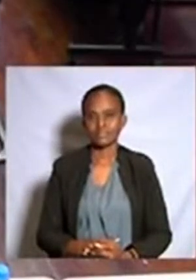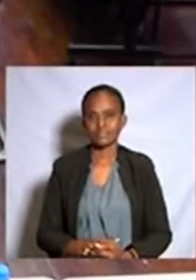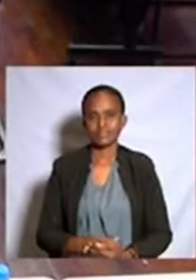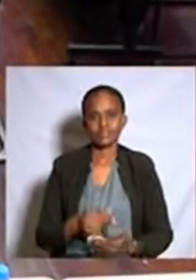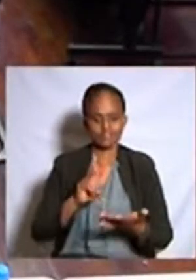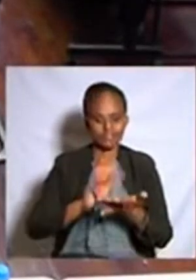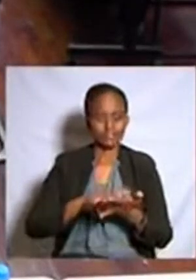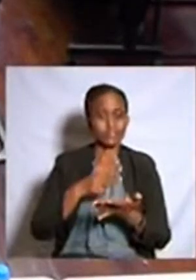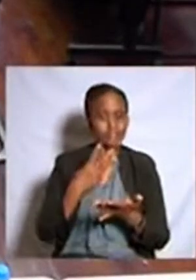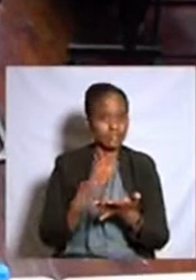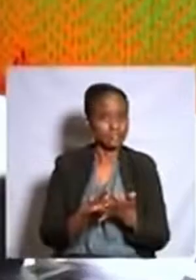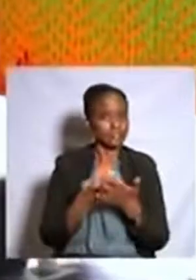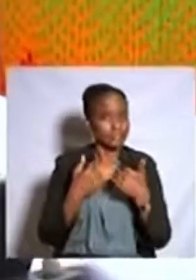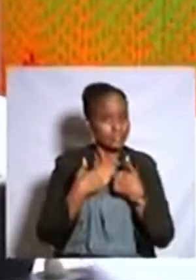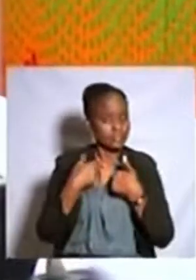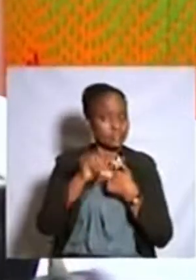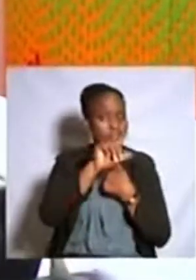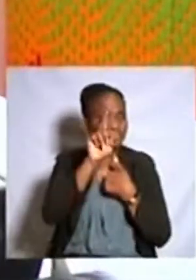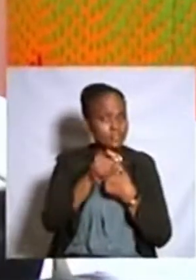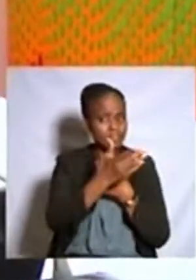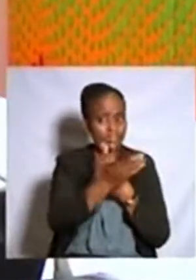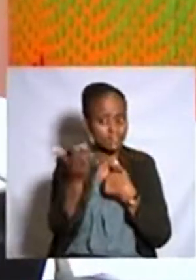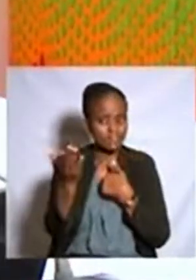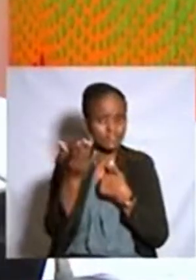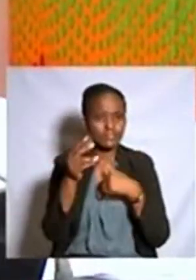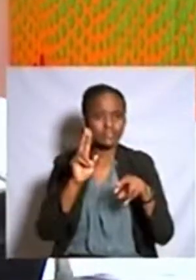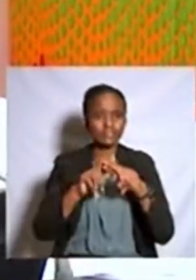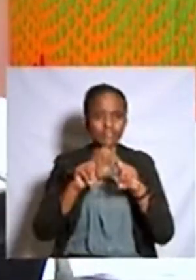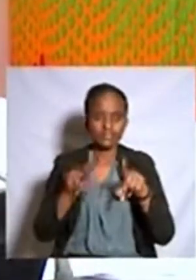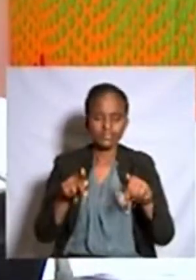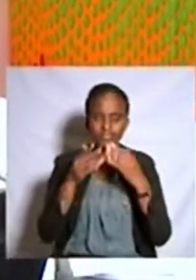Witness, there's that question. Thank you, Chair.